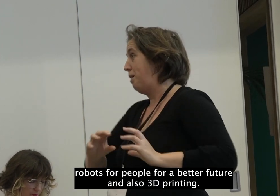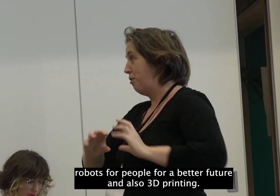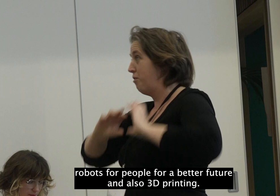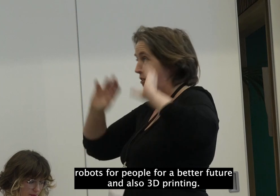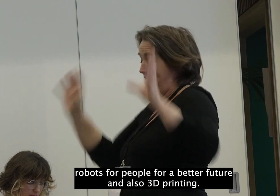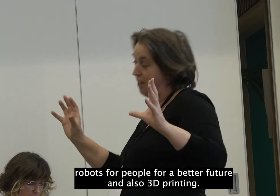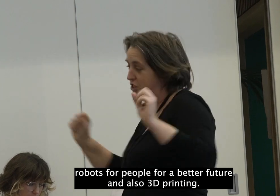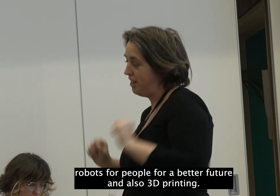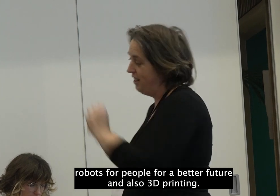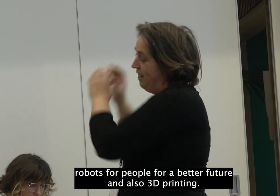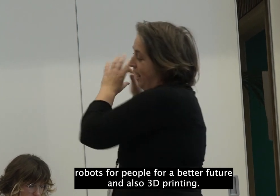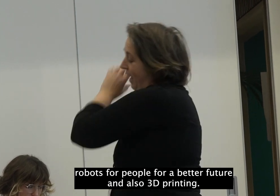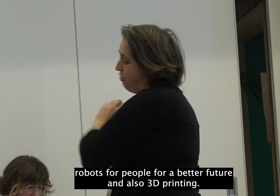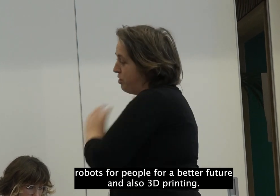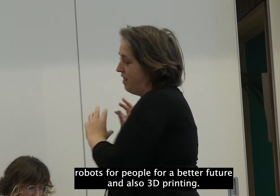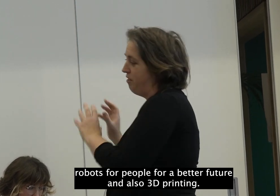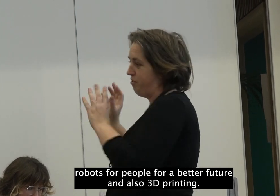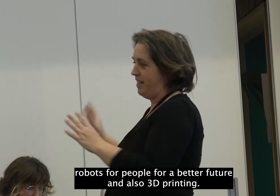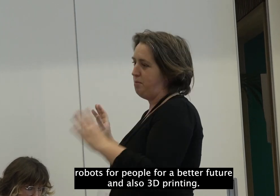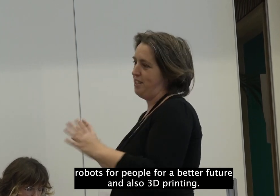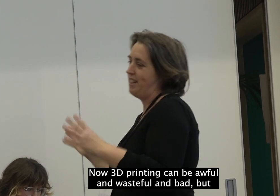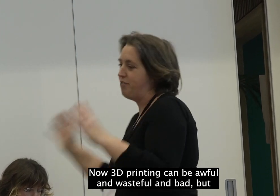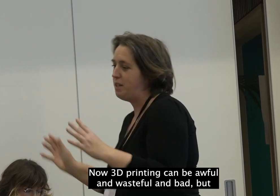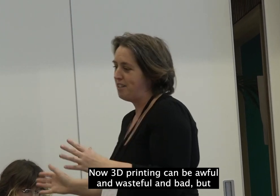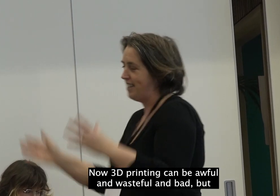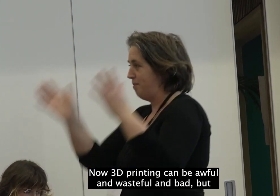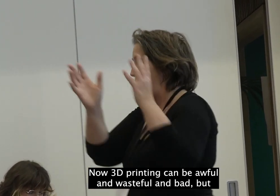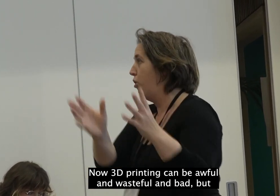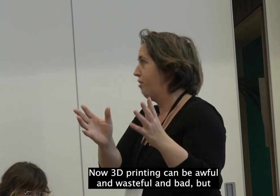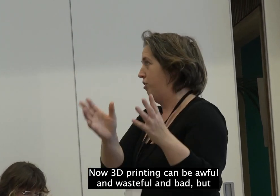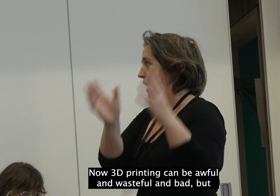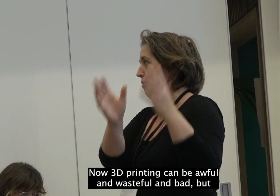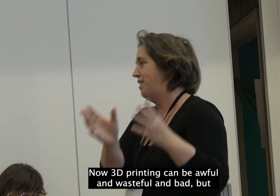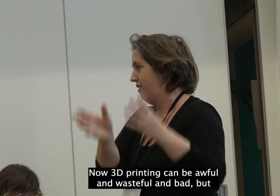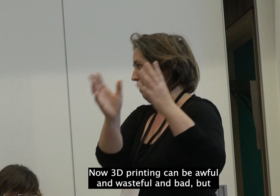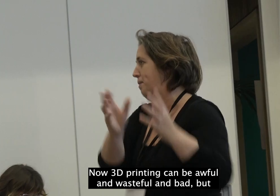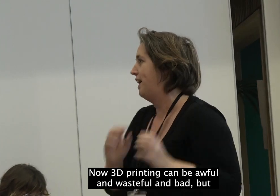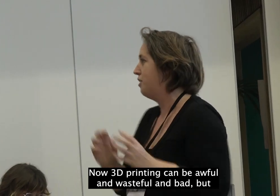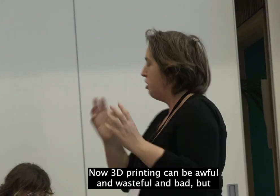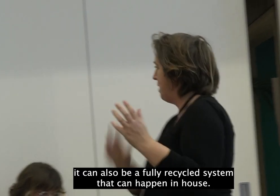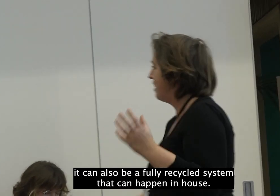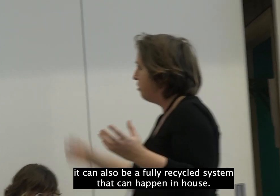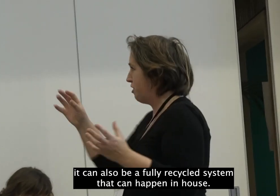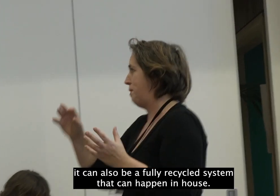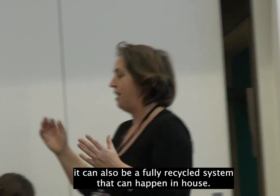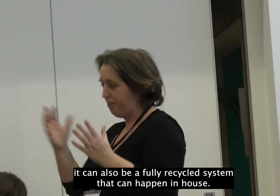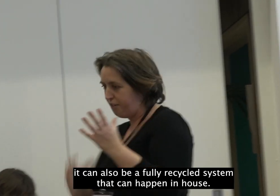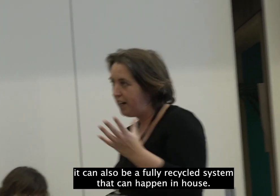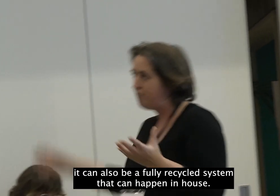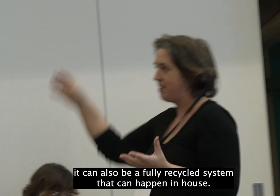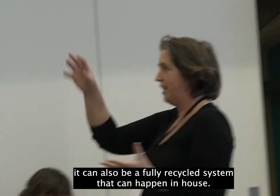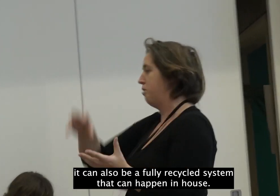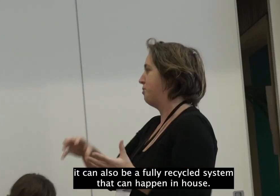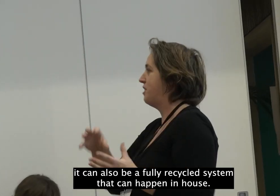and people for a better future, and also 3D printing. Now, 3D printing can be awful and wasteful and bad, but it can also be a